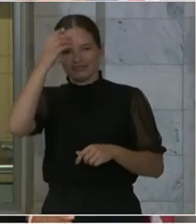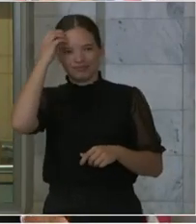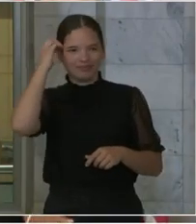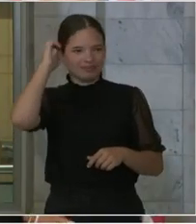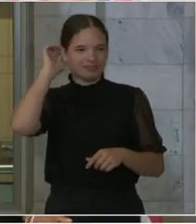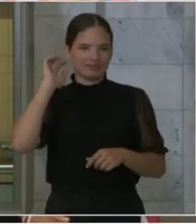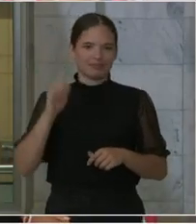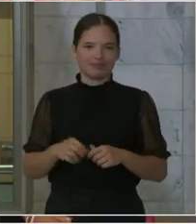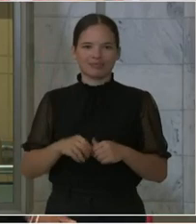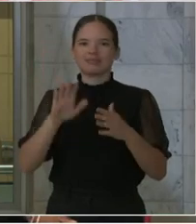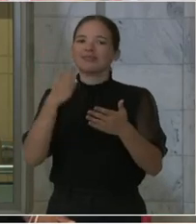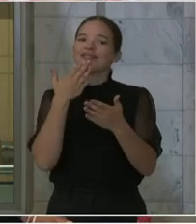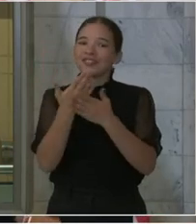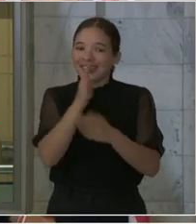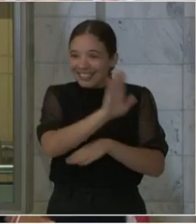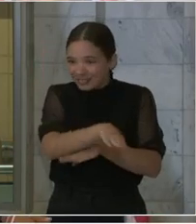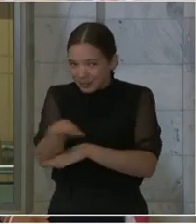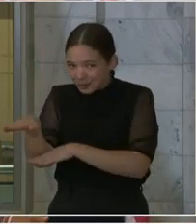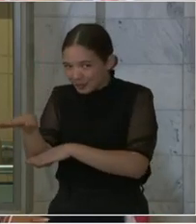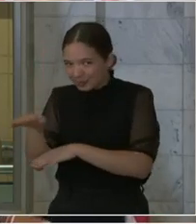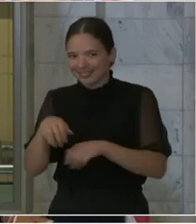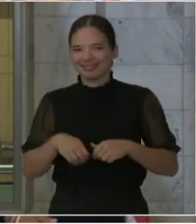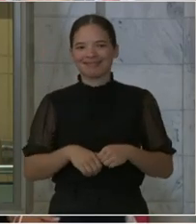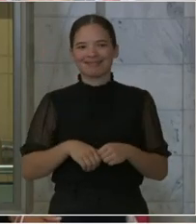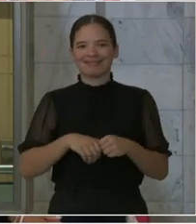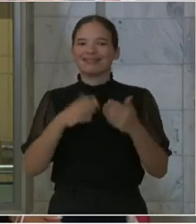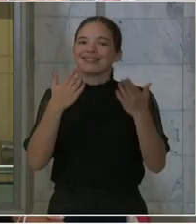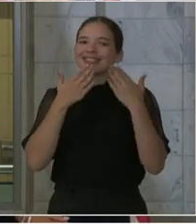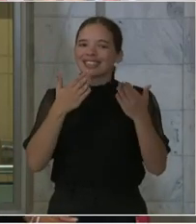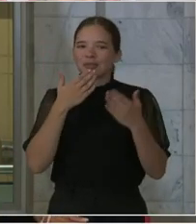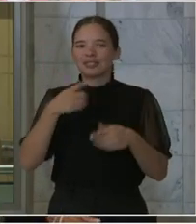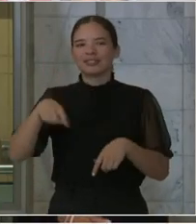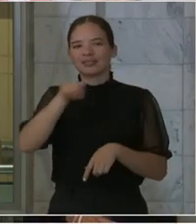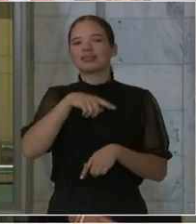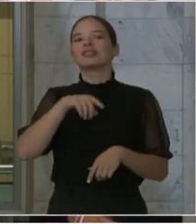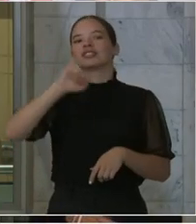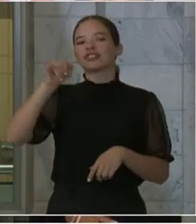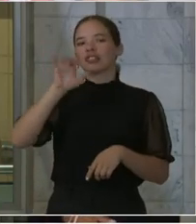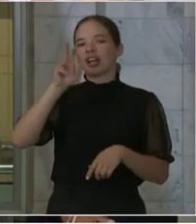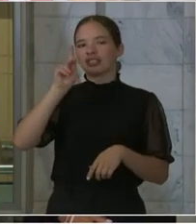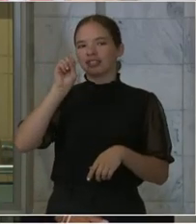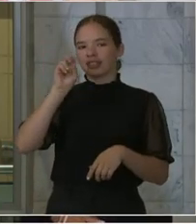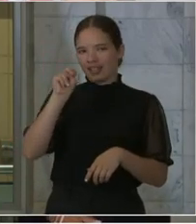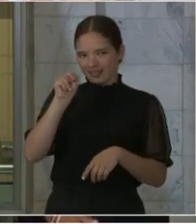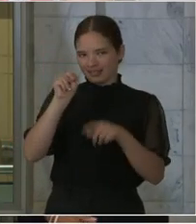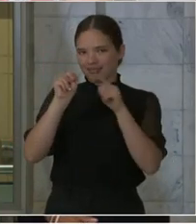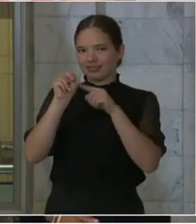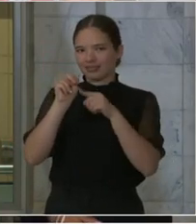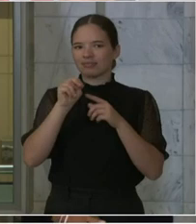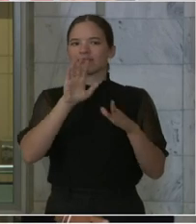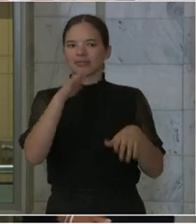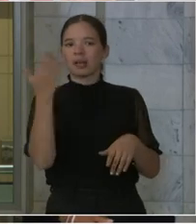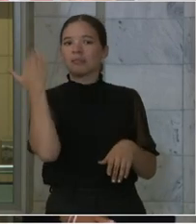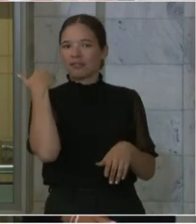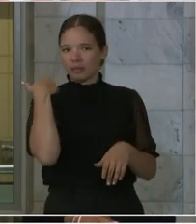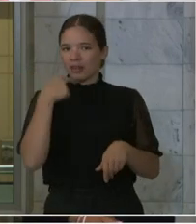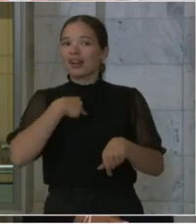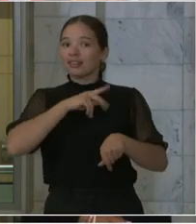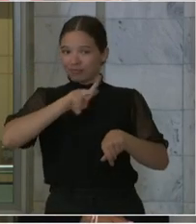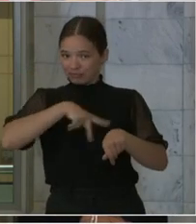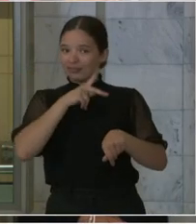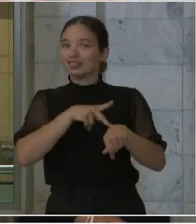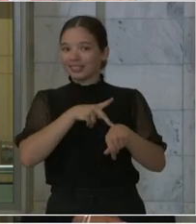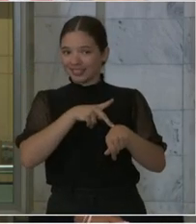Good afternoon. Thank you, President Jackson. As a former principal, I can attest that the workday actually just